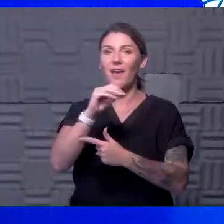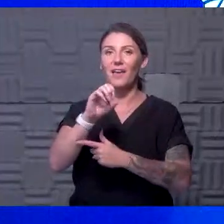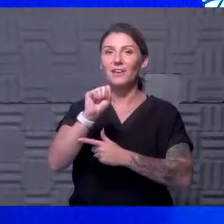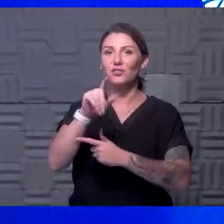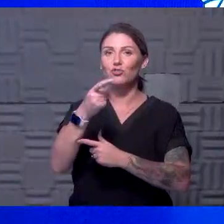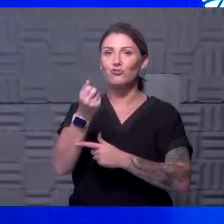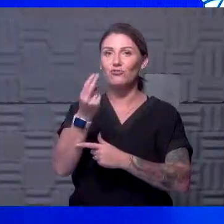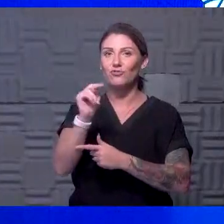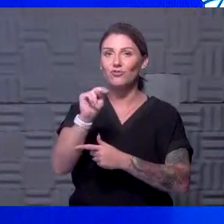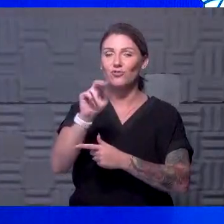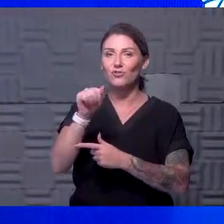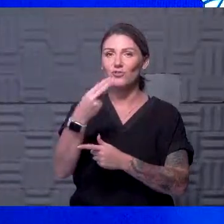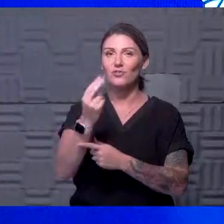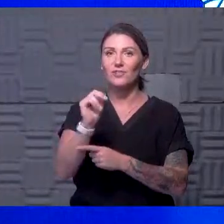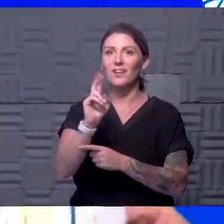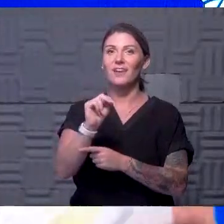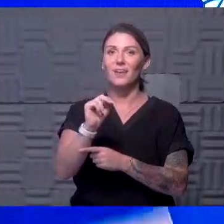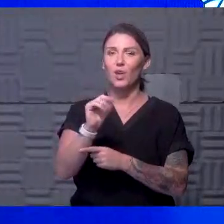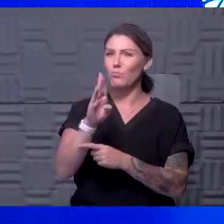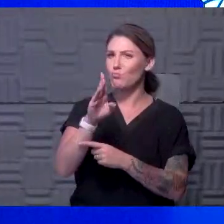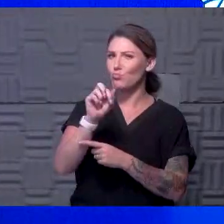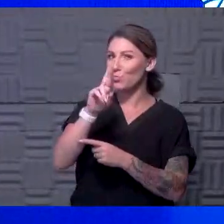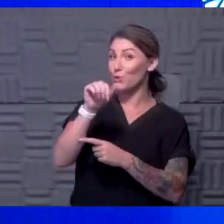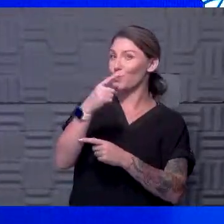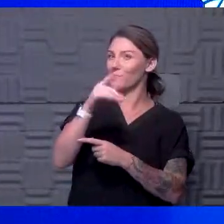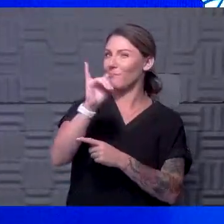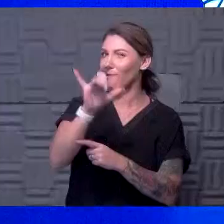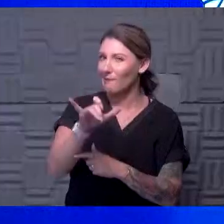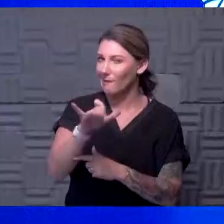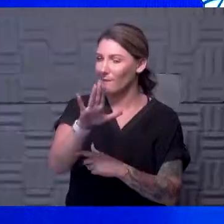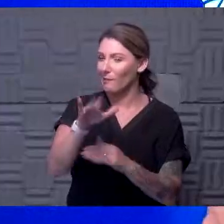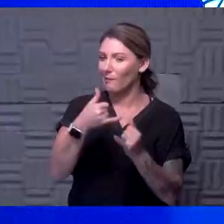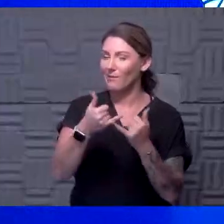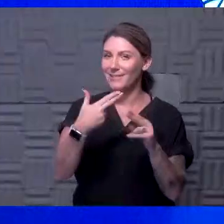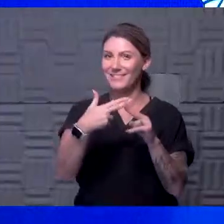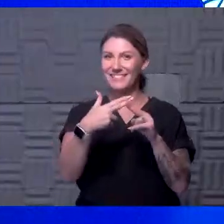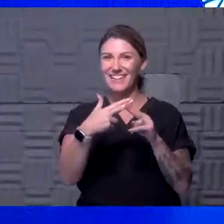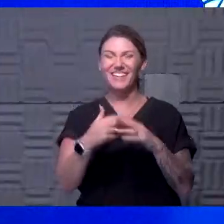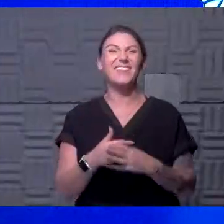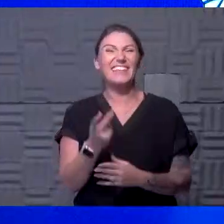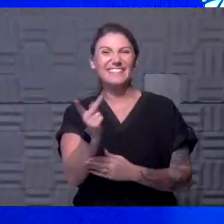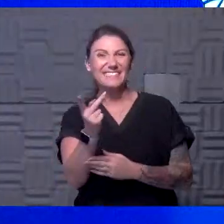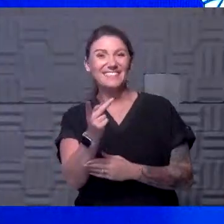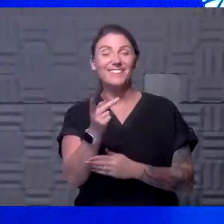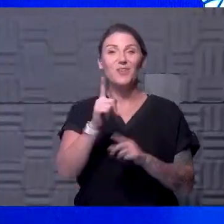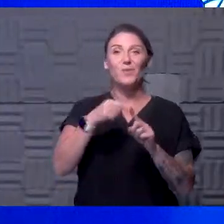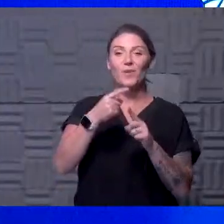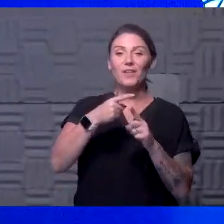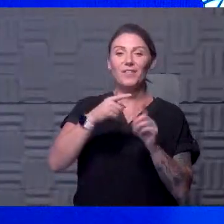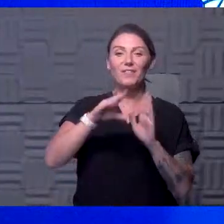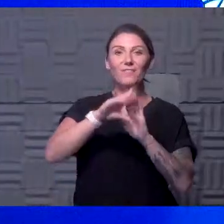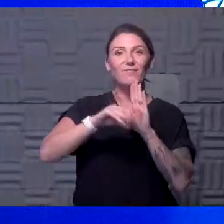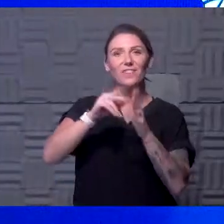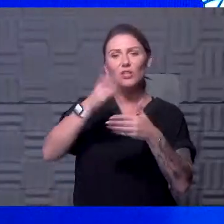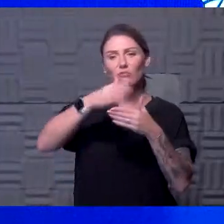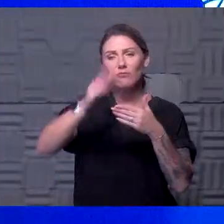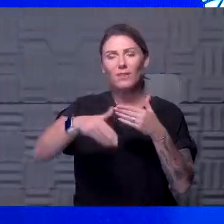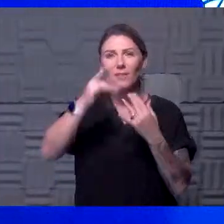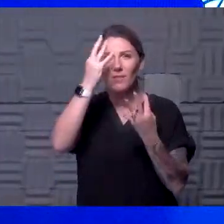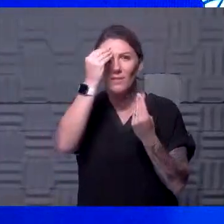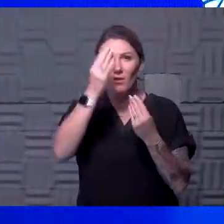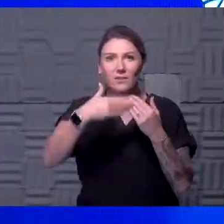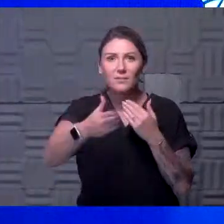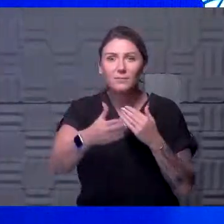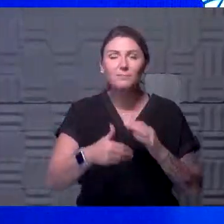say their last name correctly, so I'm just going to say Scott Brugge. I'm just going to say Scott and Shannon. As that video ends, I just want you to take these thoughts going forward with